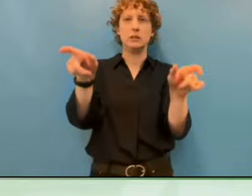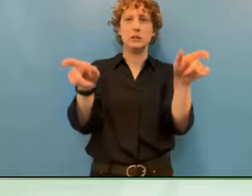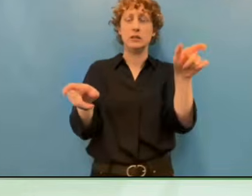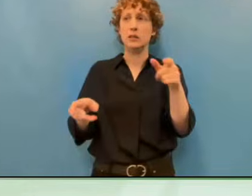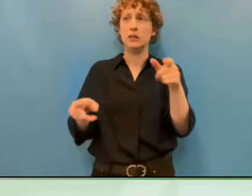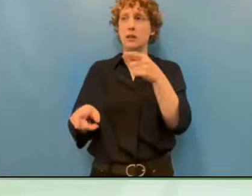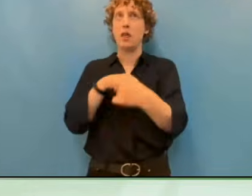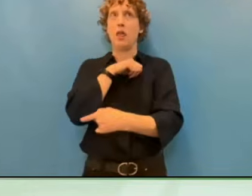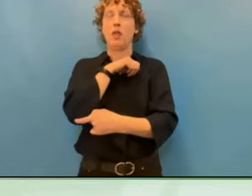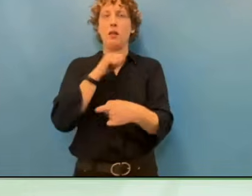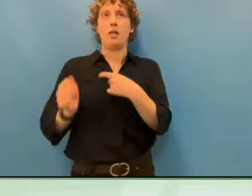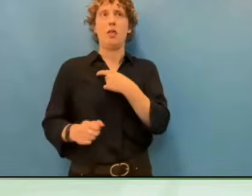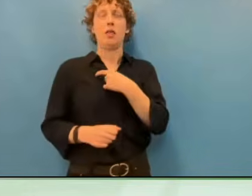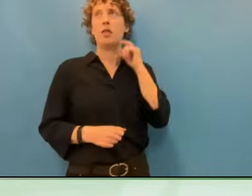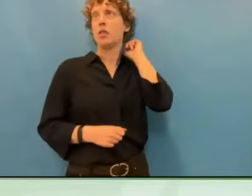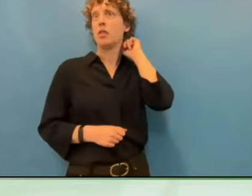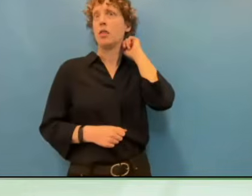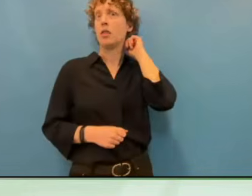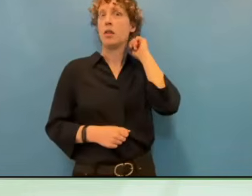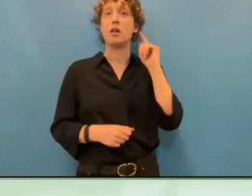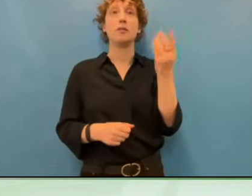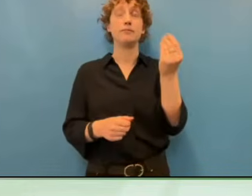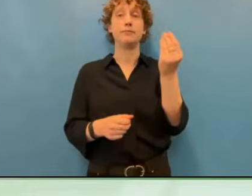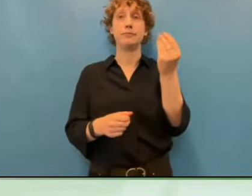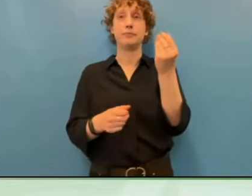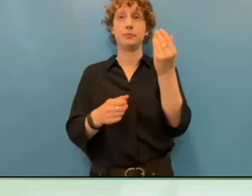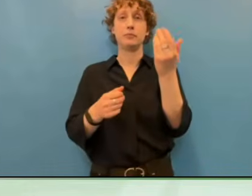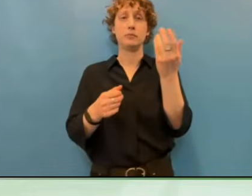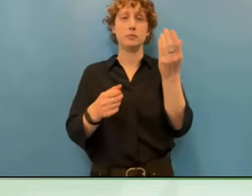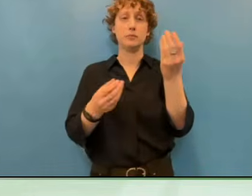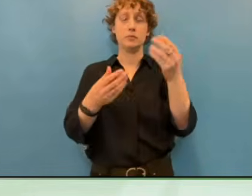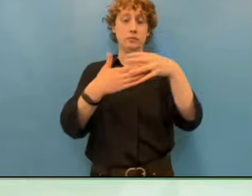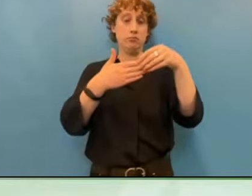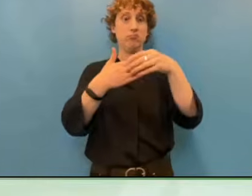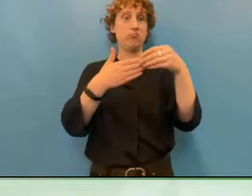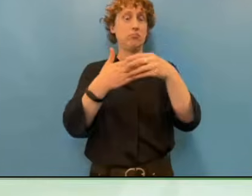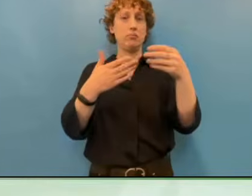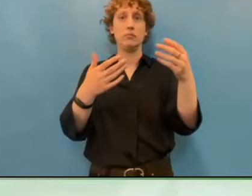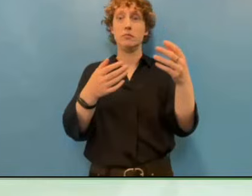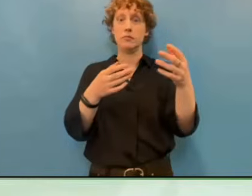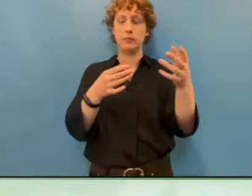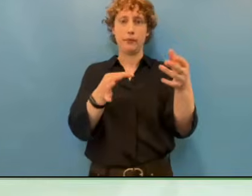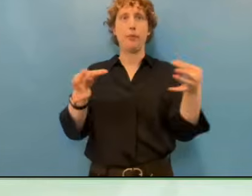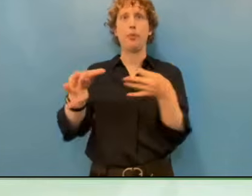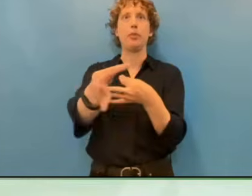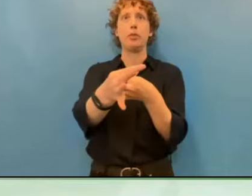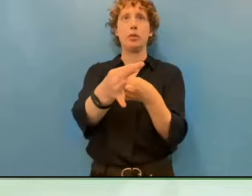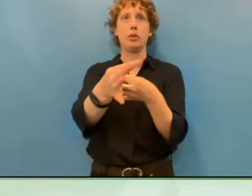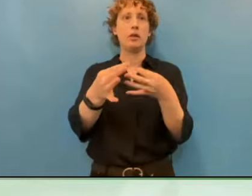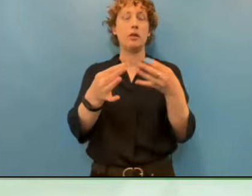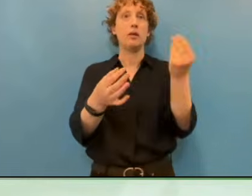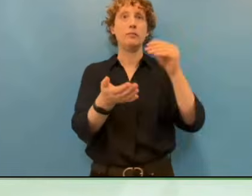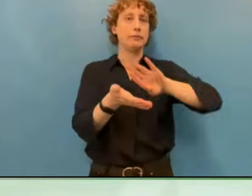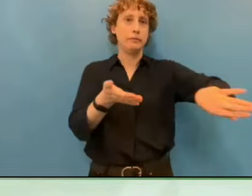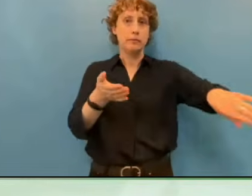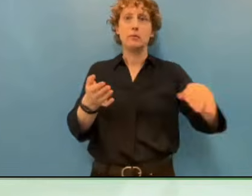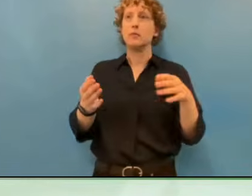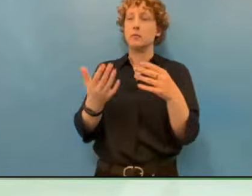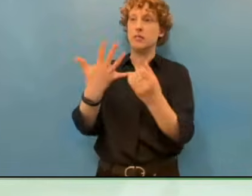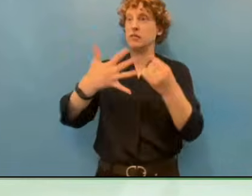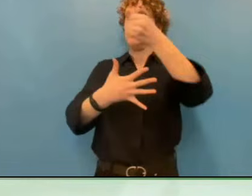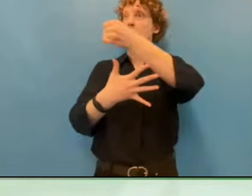that's truly not the case. And you do state that cash must